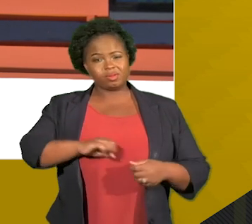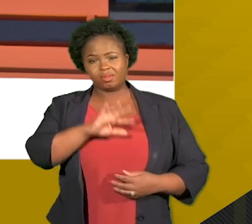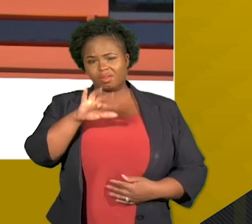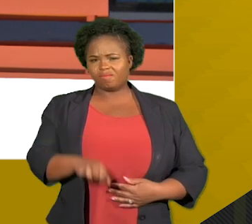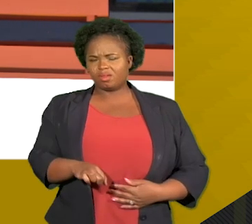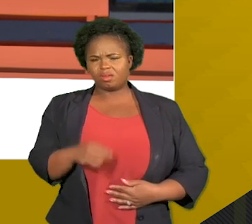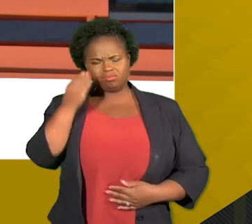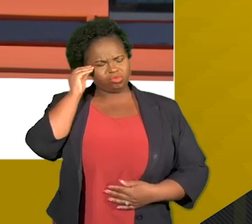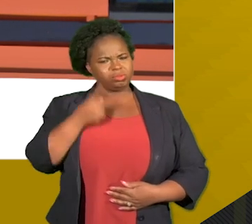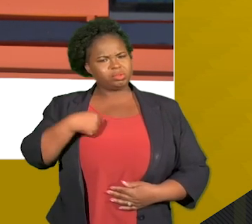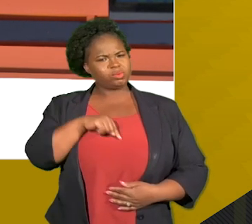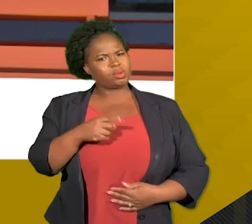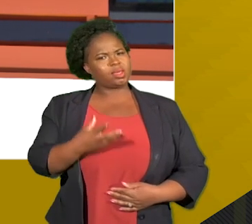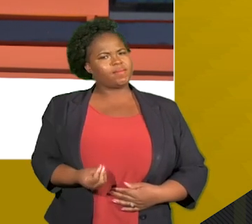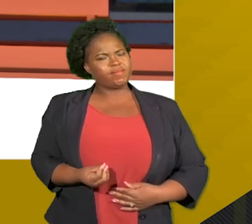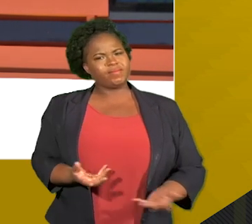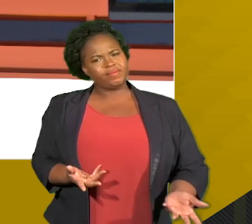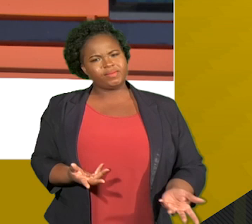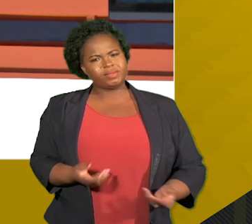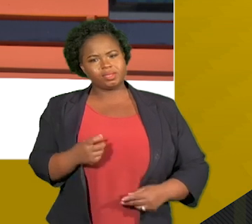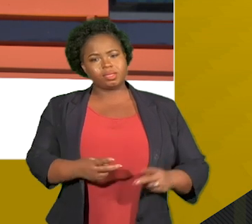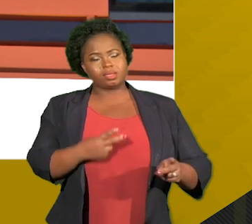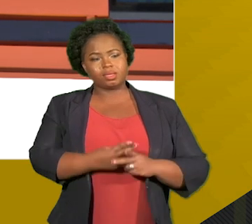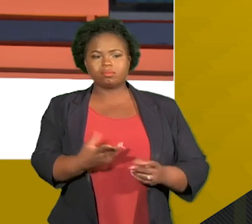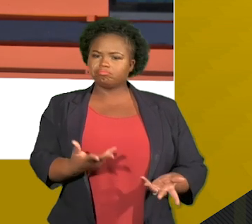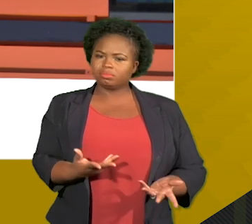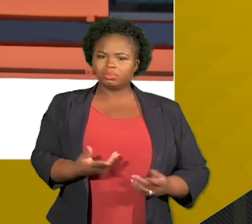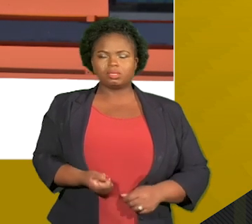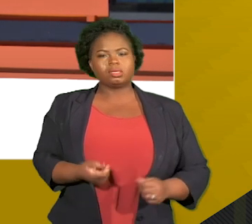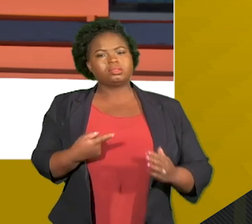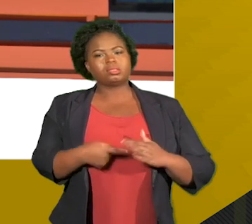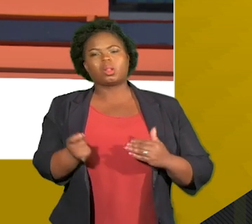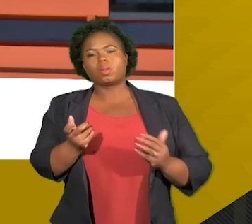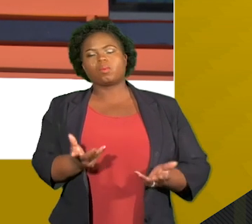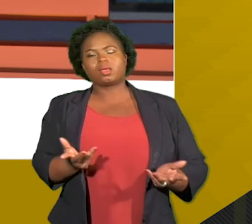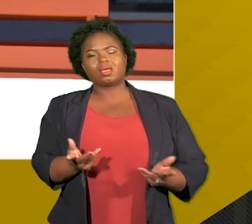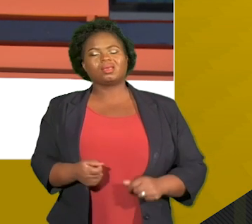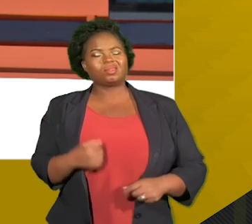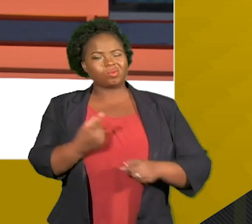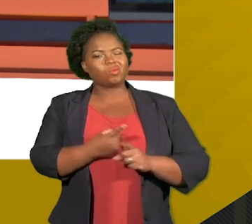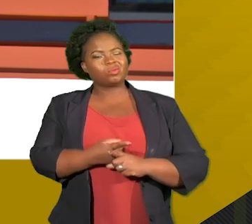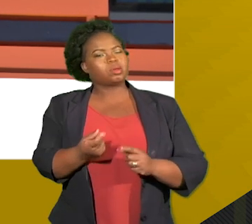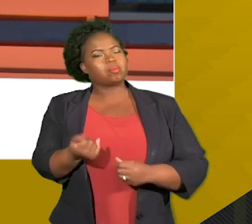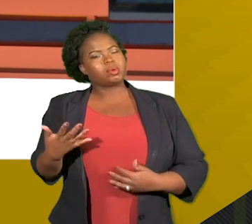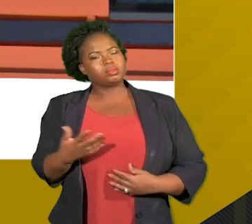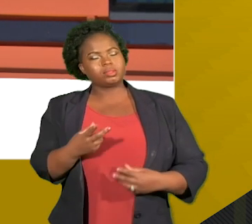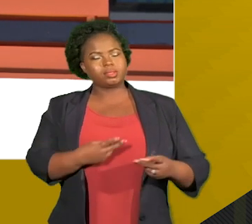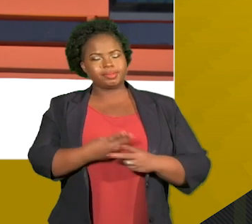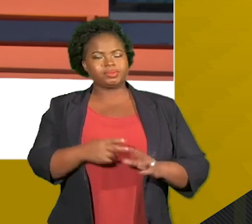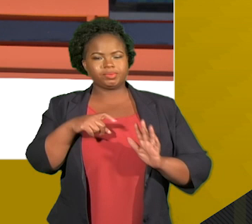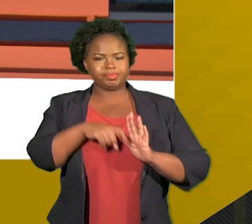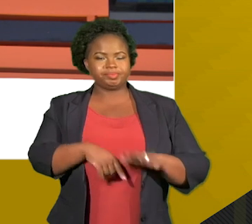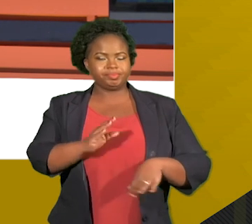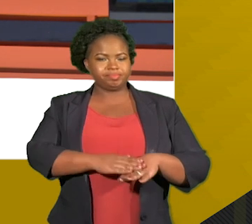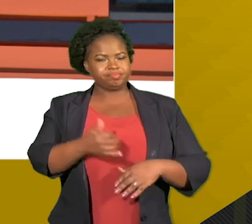even interest? We are, do we even buy it? If ithengiswa kuphi, kanjani? That's what we unpack and finding out.